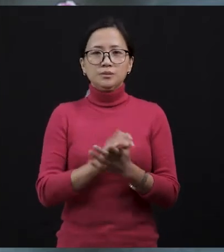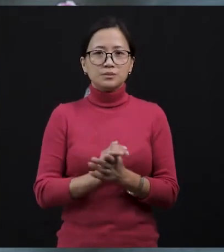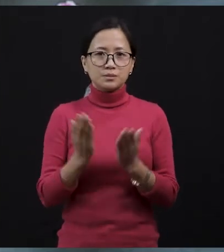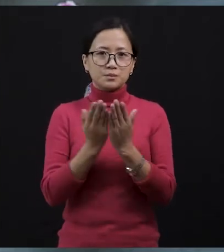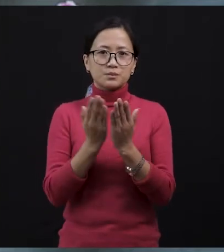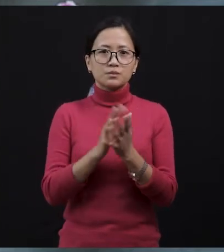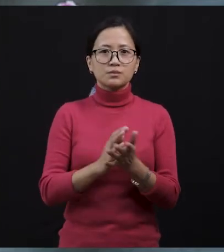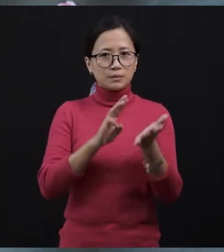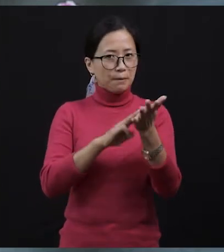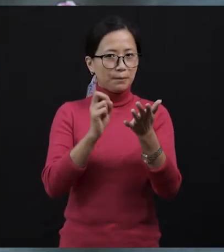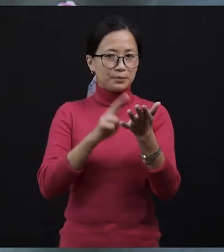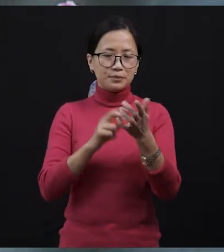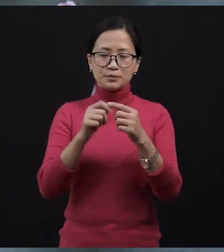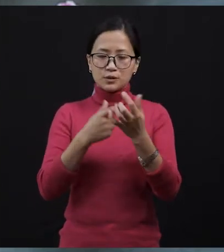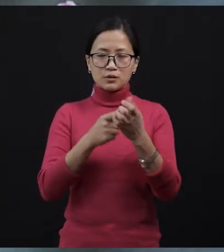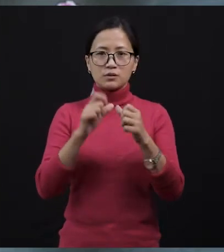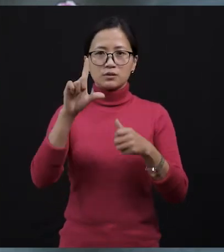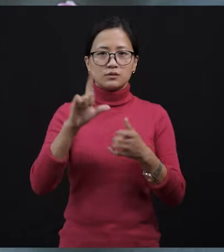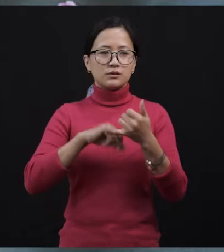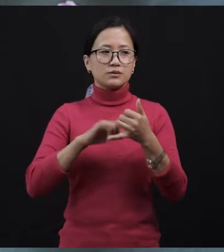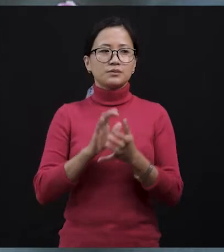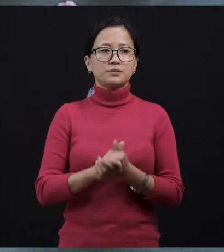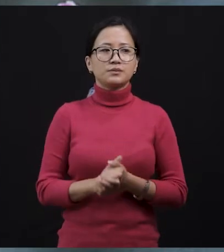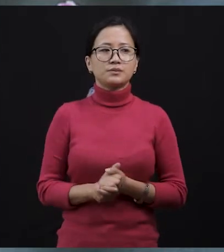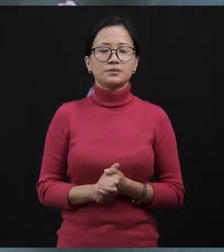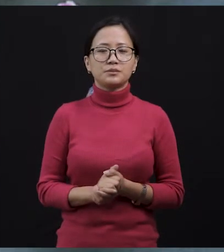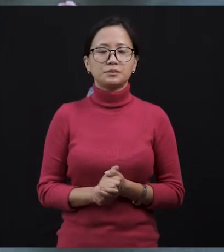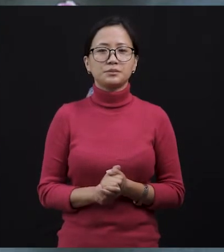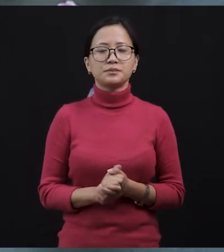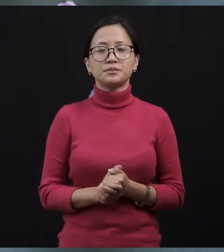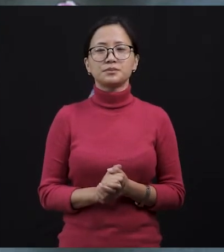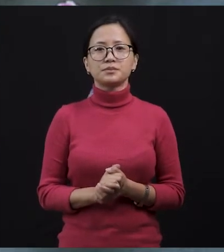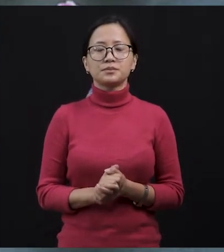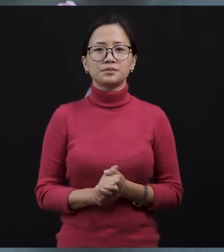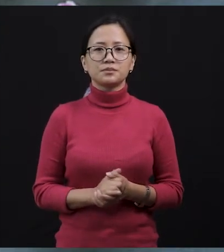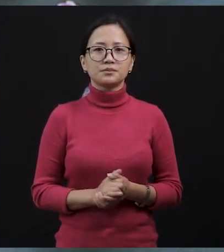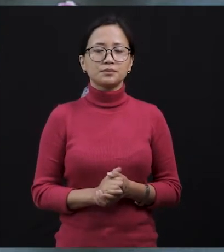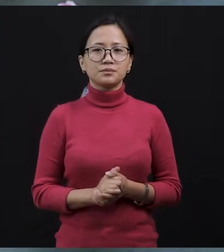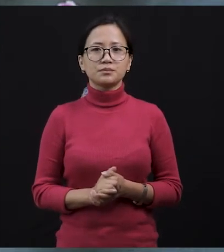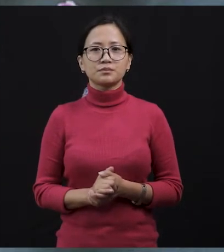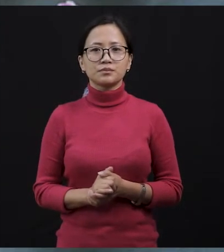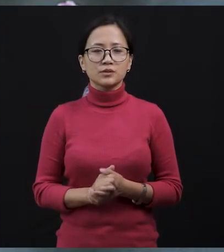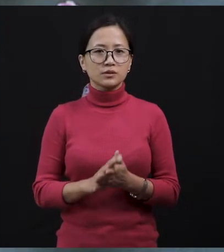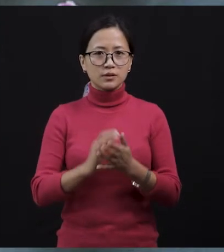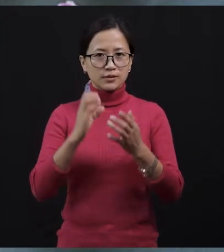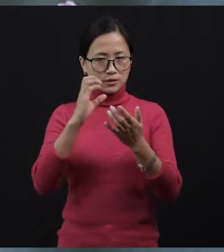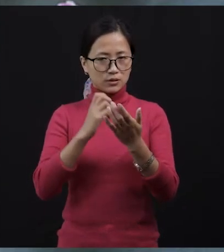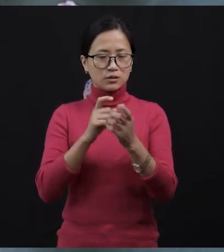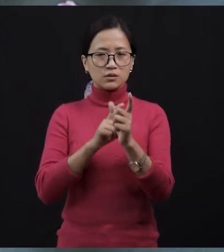is minerals. Okay? So these minerals, as you can see, they are